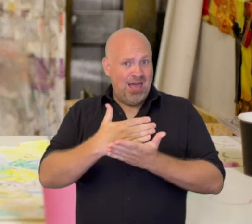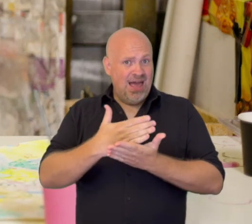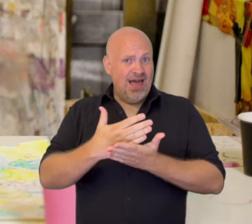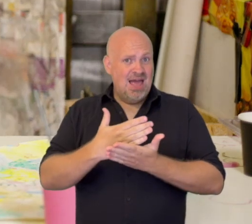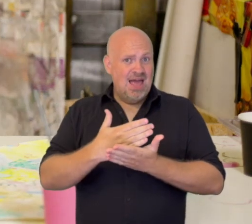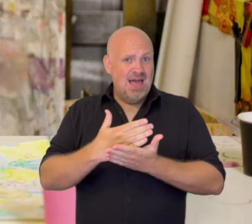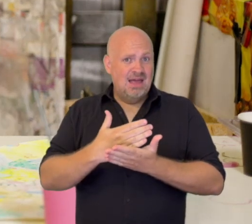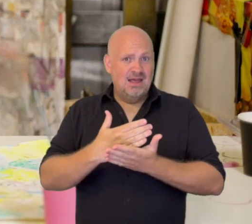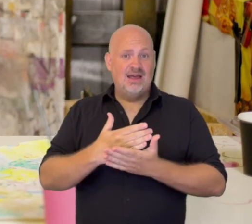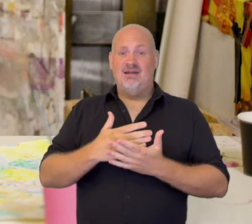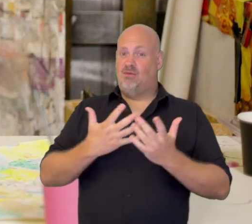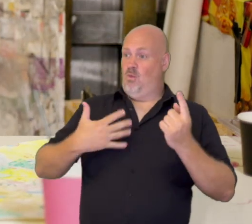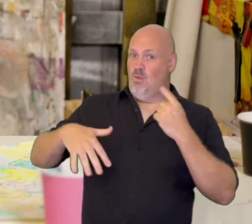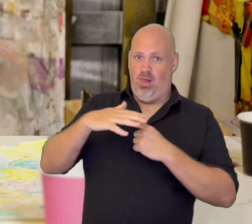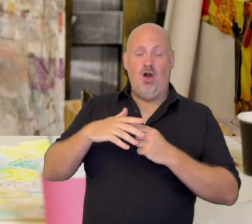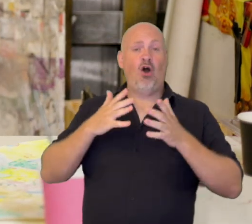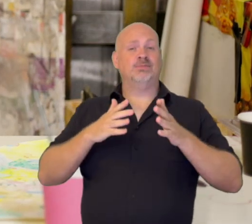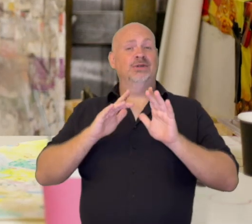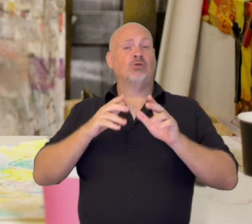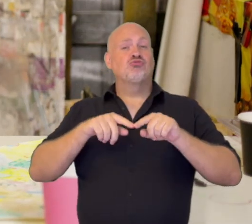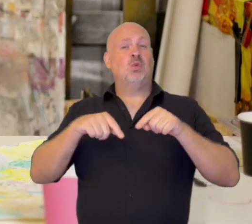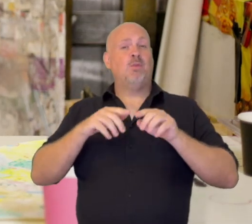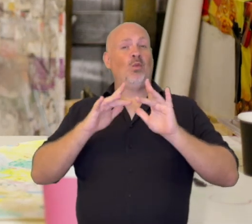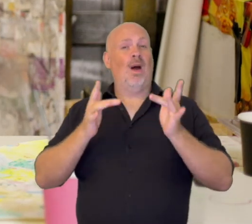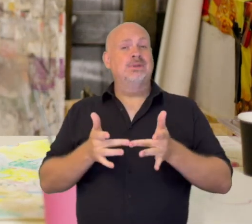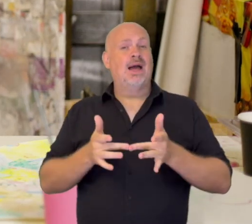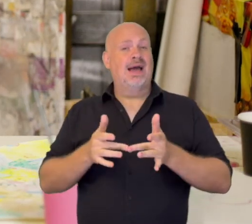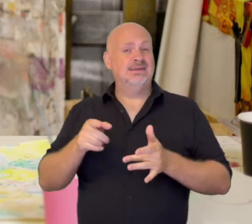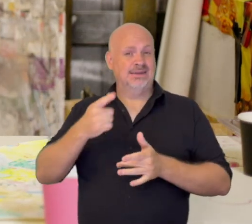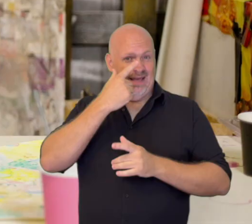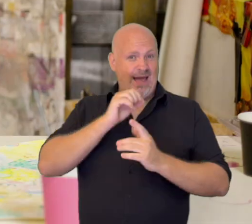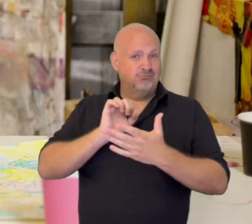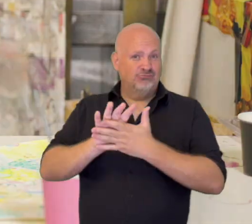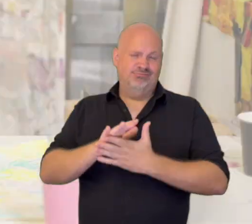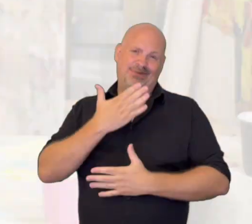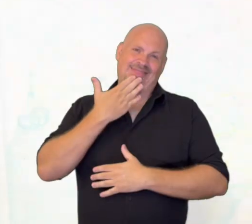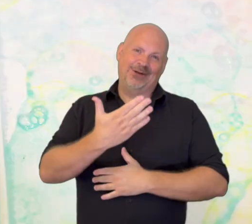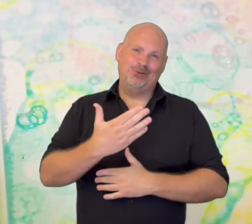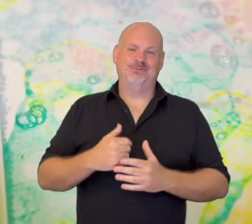them with me and everybody else at the Hospital Room's website. Thank you.